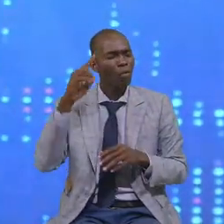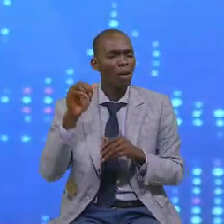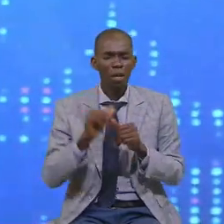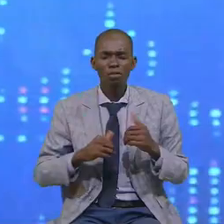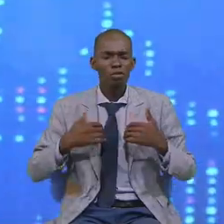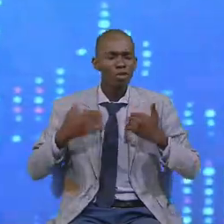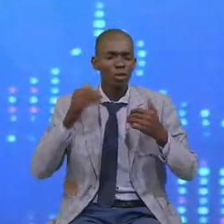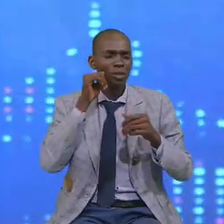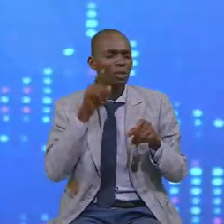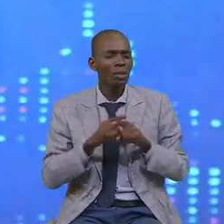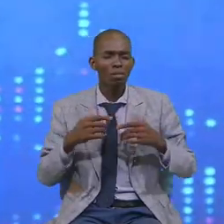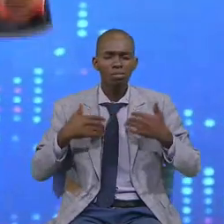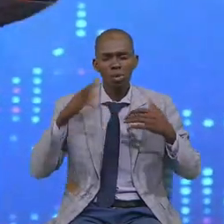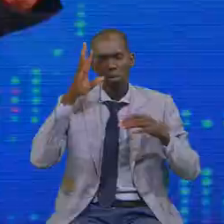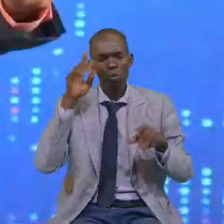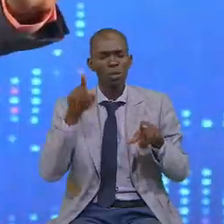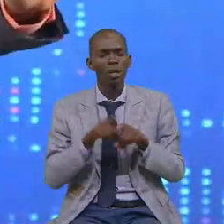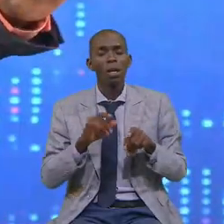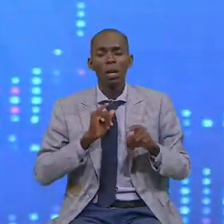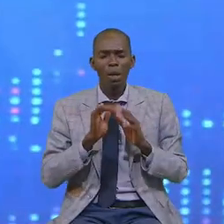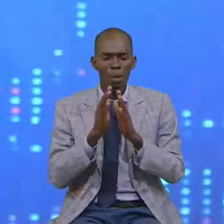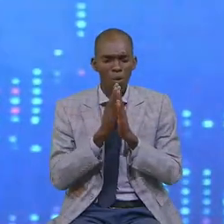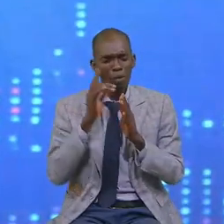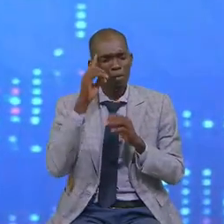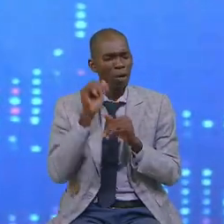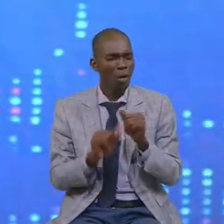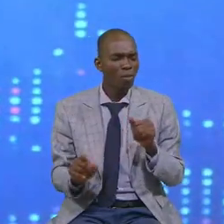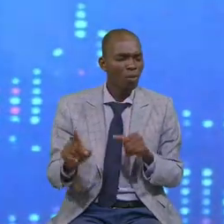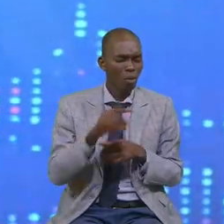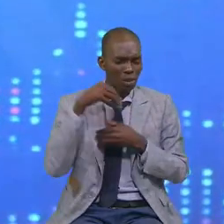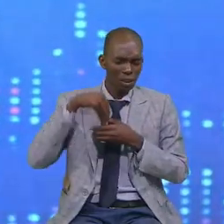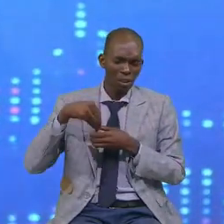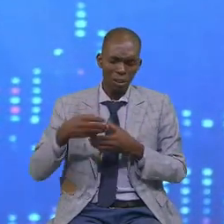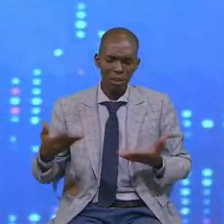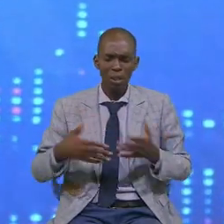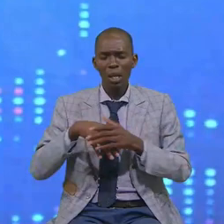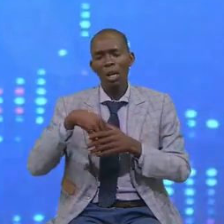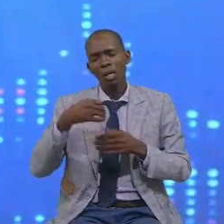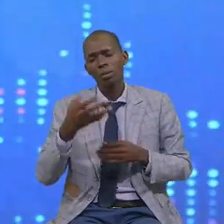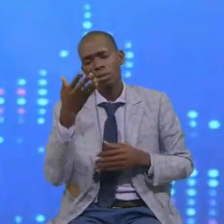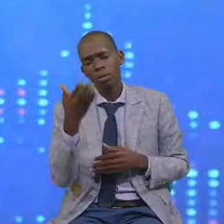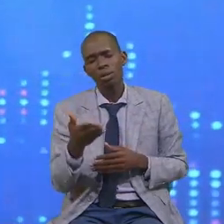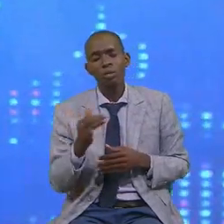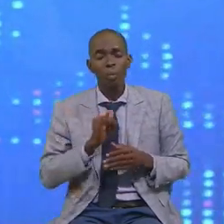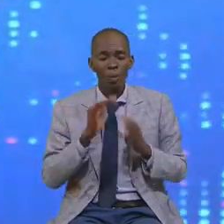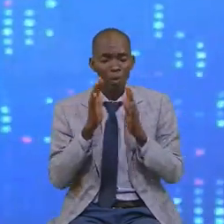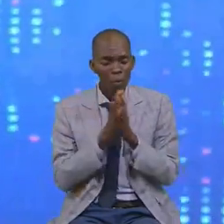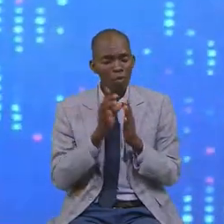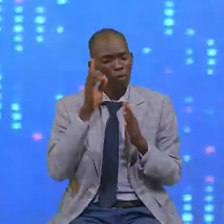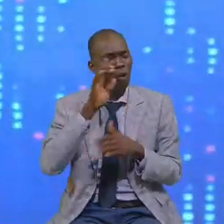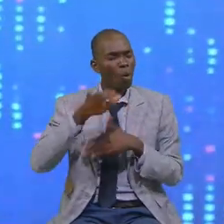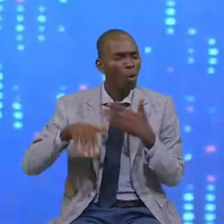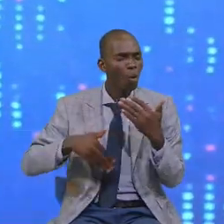sister, young brother. I pray for everyone inside here, outside there. I pray for all